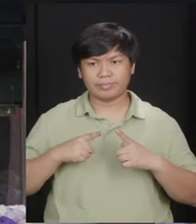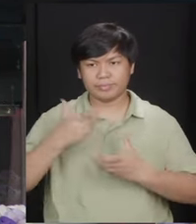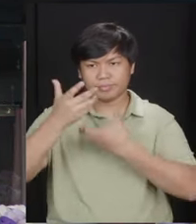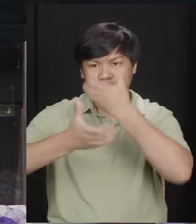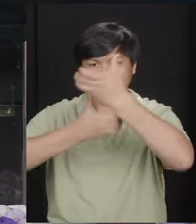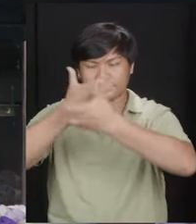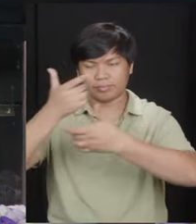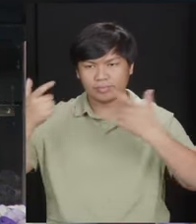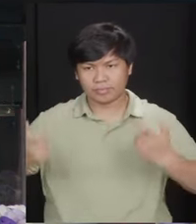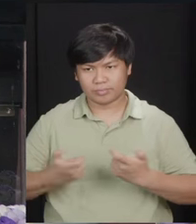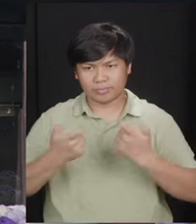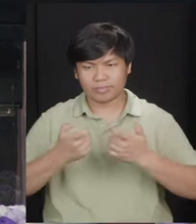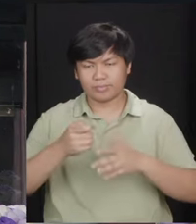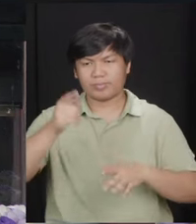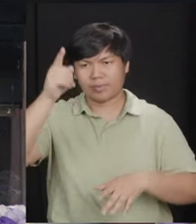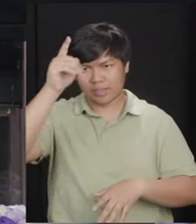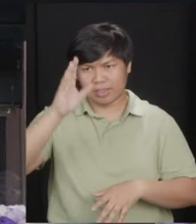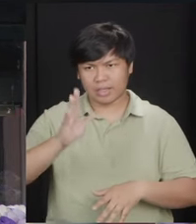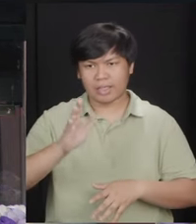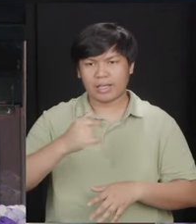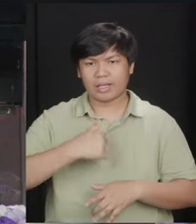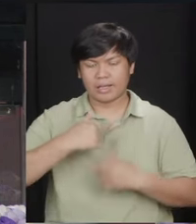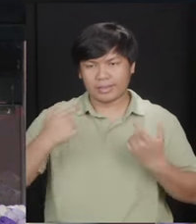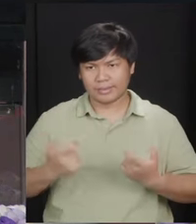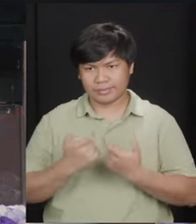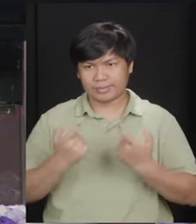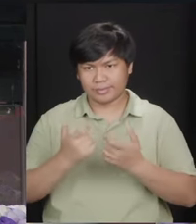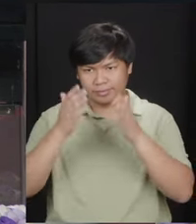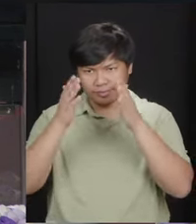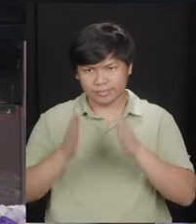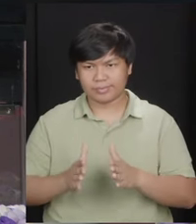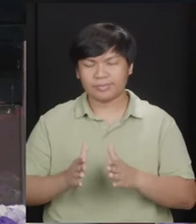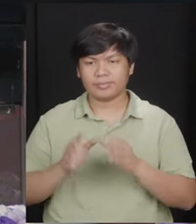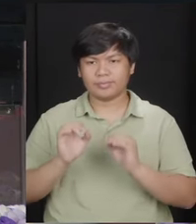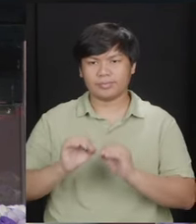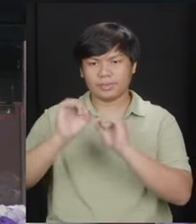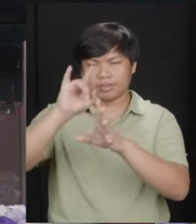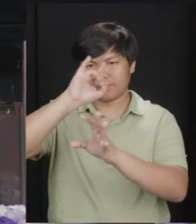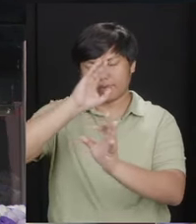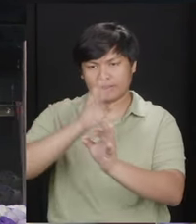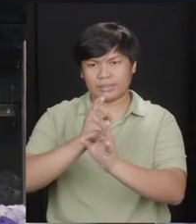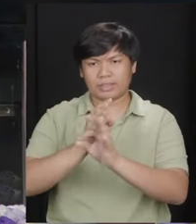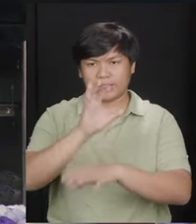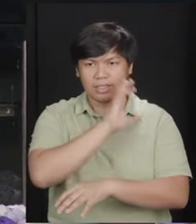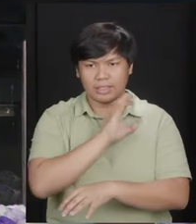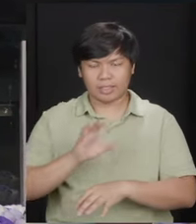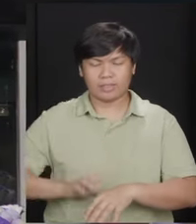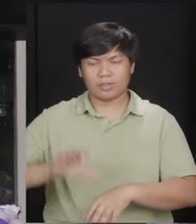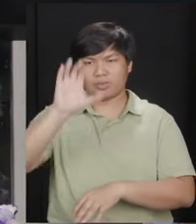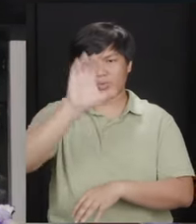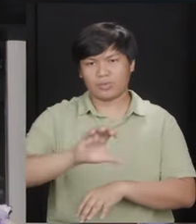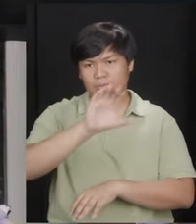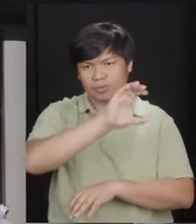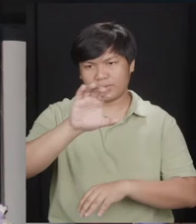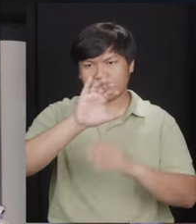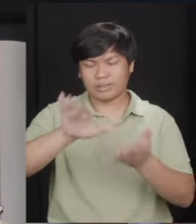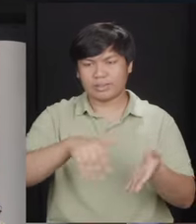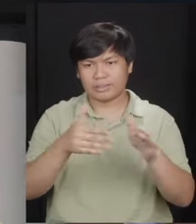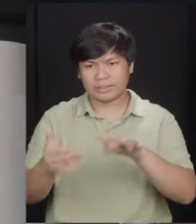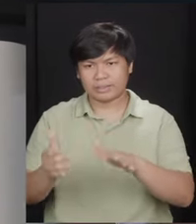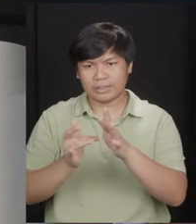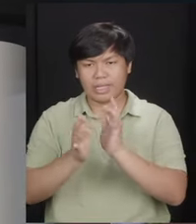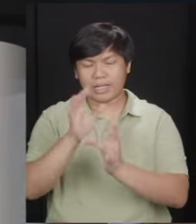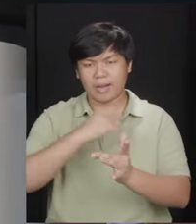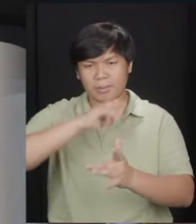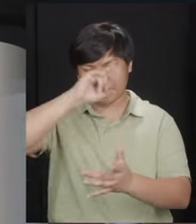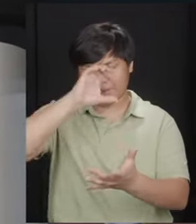their sinfulness before God. "Lord, I am a sinner." They have put their faith in Christ on the cross, dying for them. "Jesus, I believe